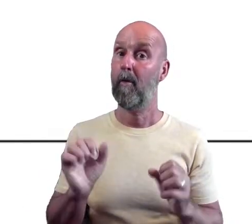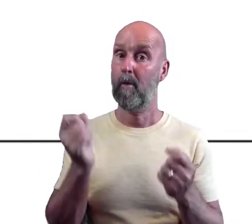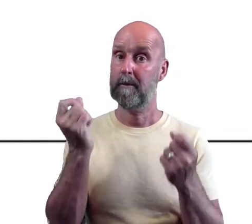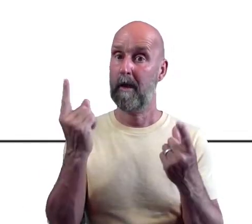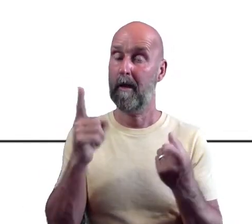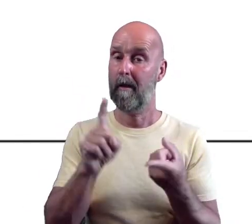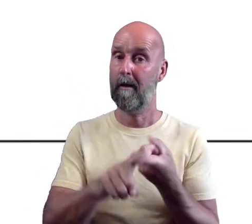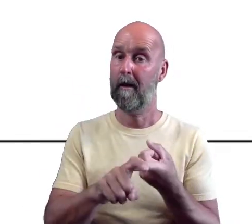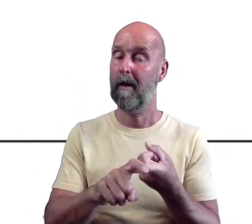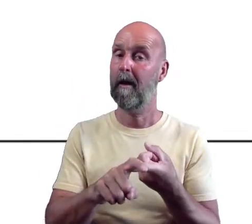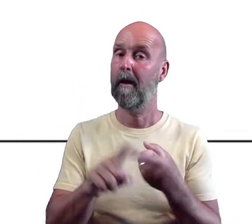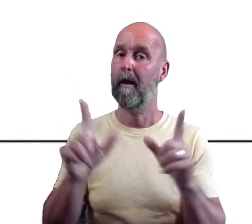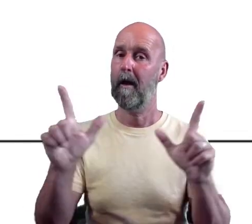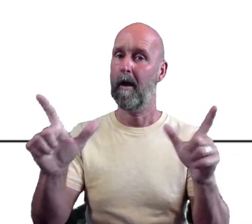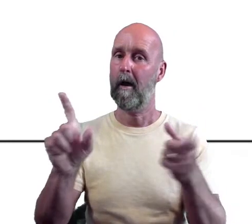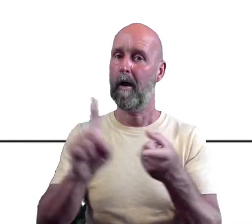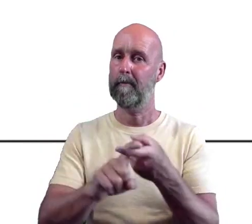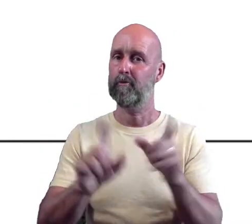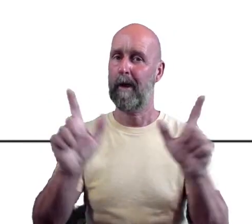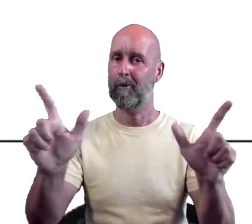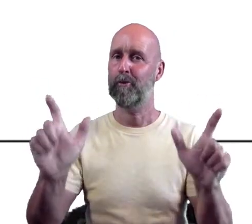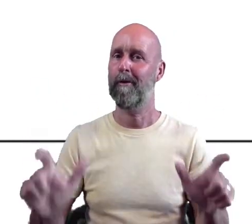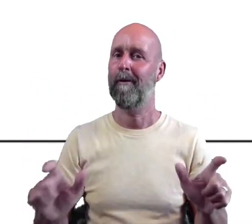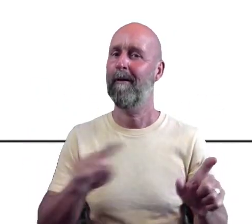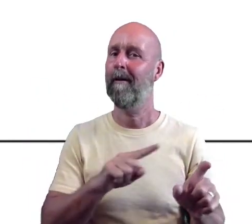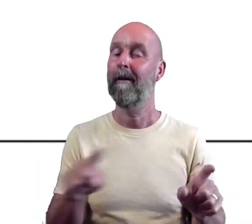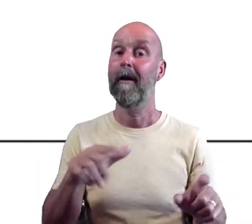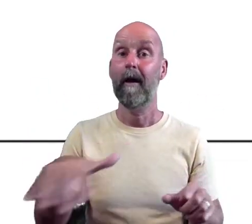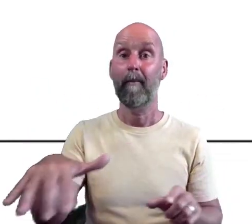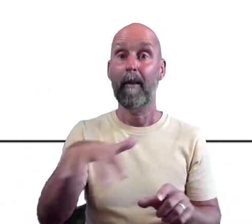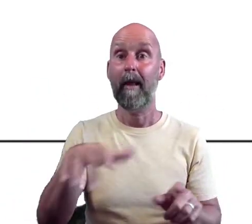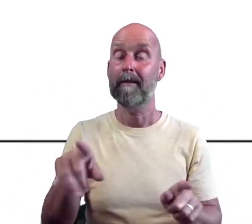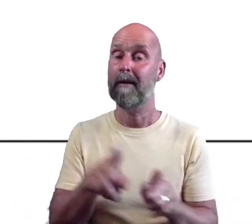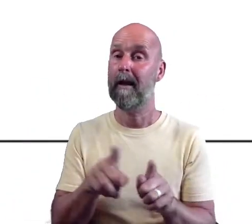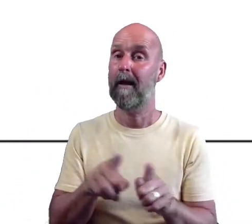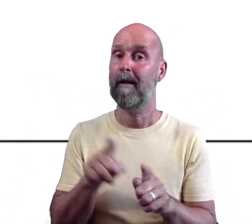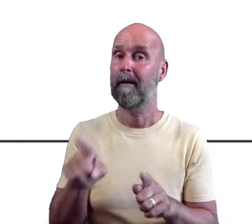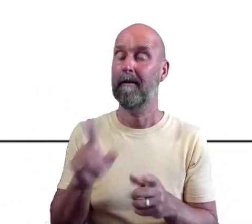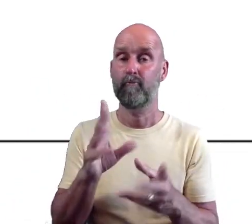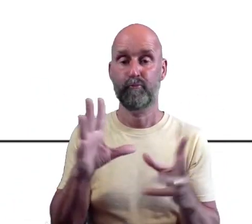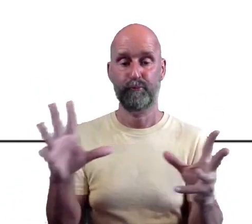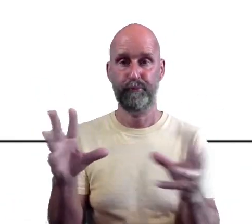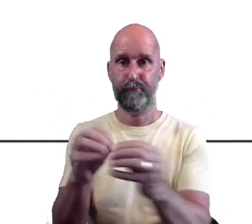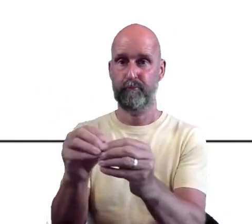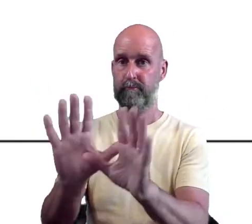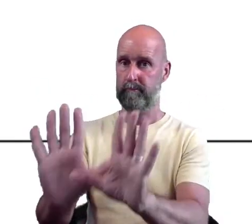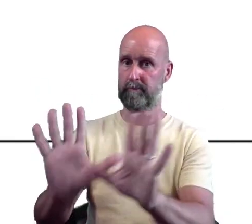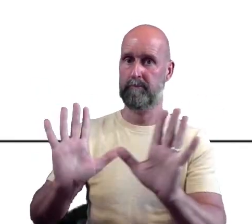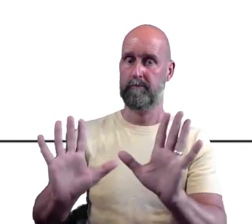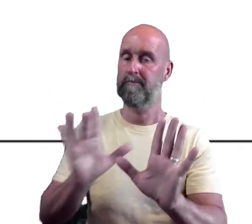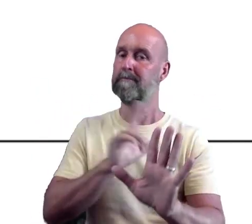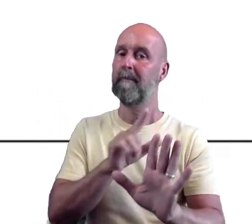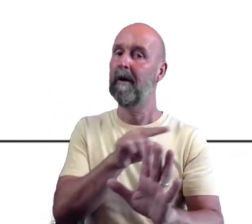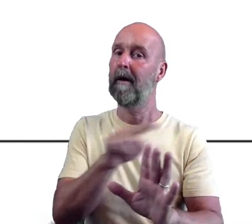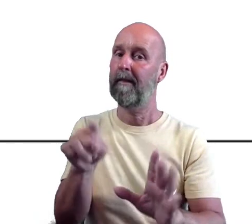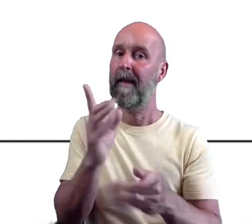abstraction, to show that places aren't just like the basic sum of their components, but they are in process. They're always gathering, weaving, and